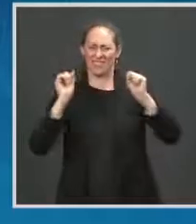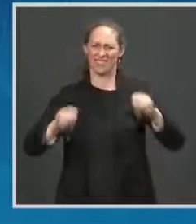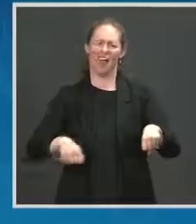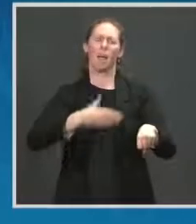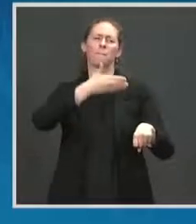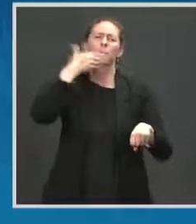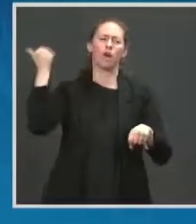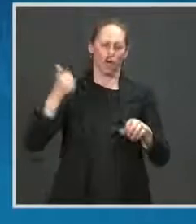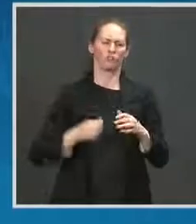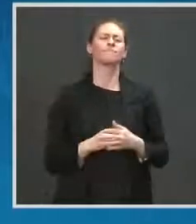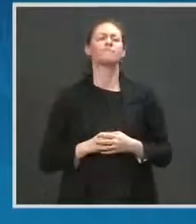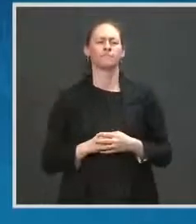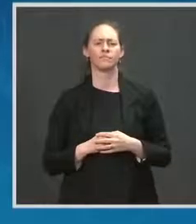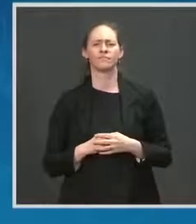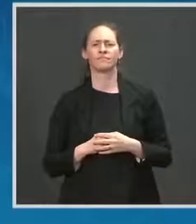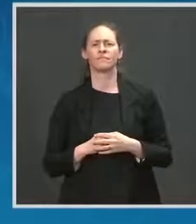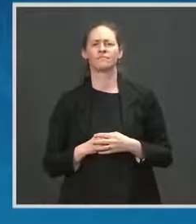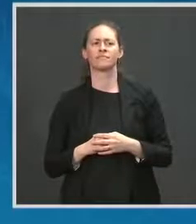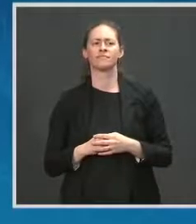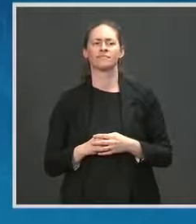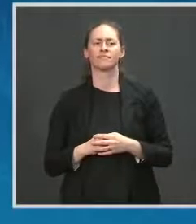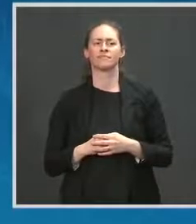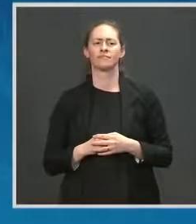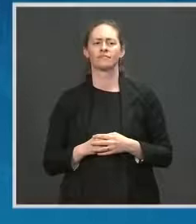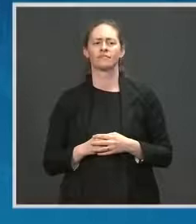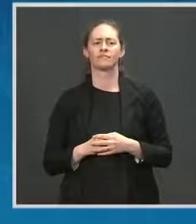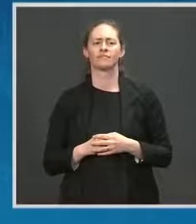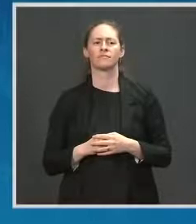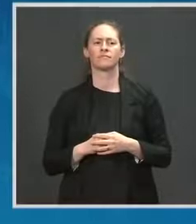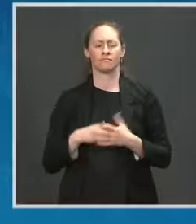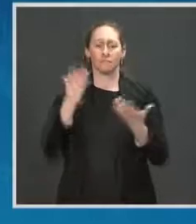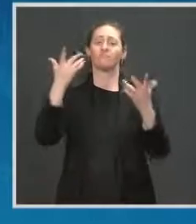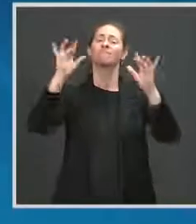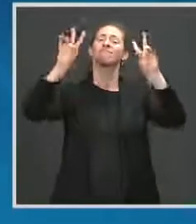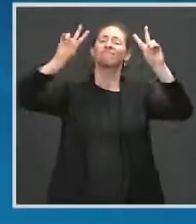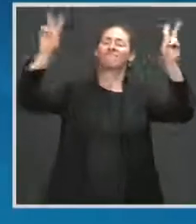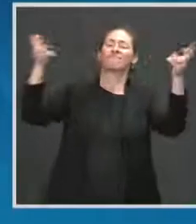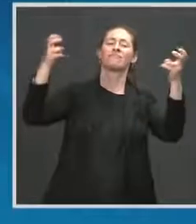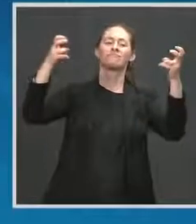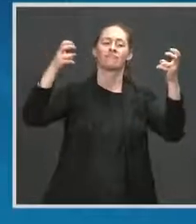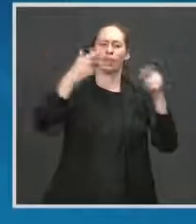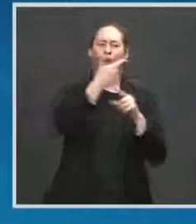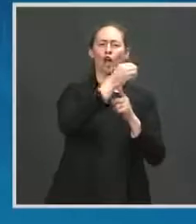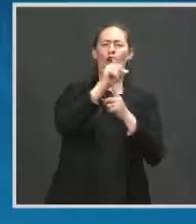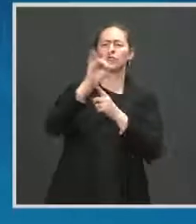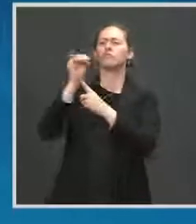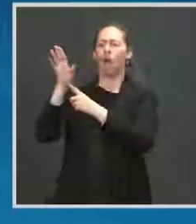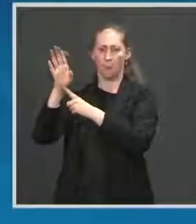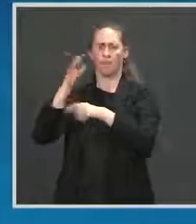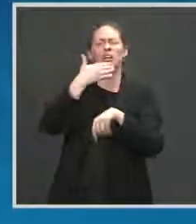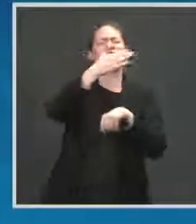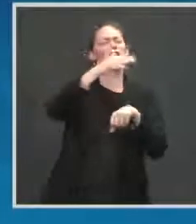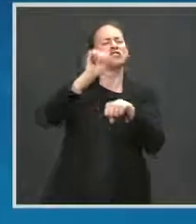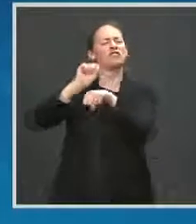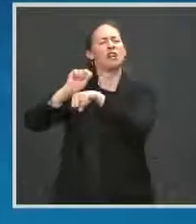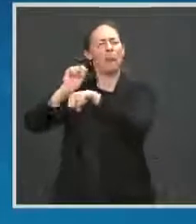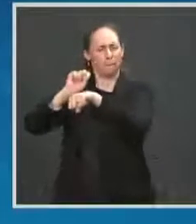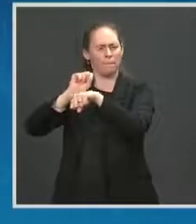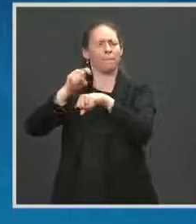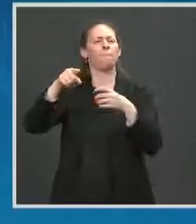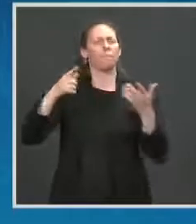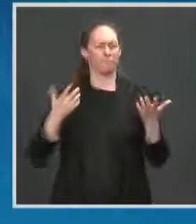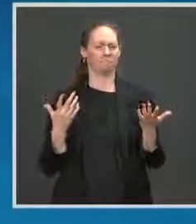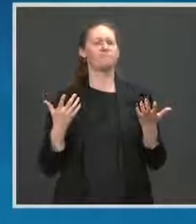Now, the phrase good job is one you've probably heard a lot about, but I want to break down what I